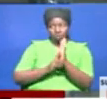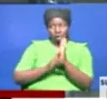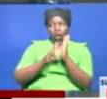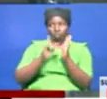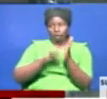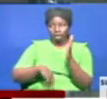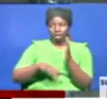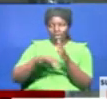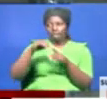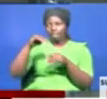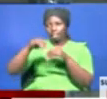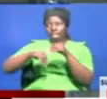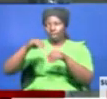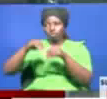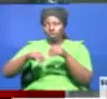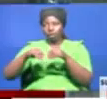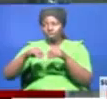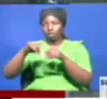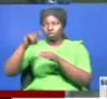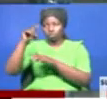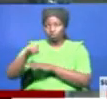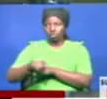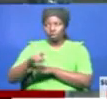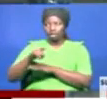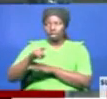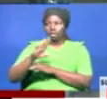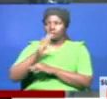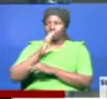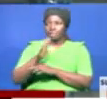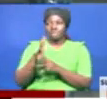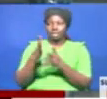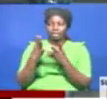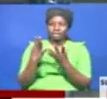election should be simple,